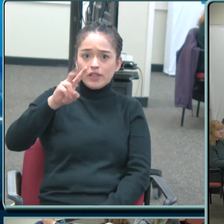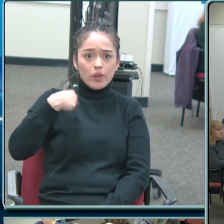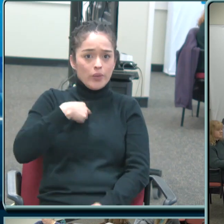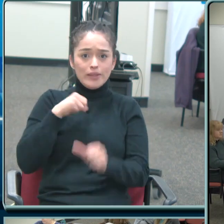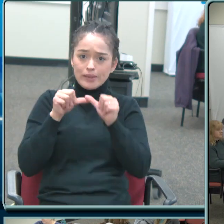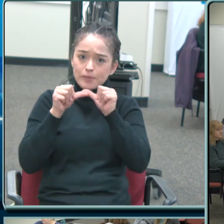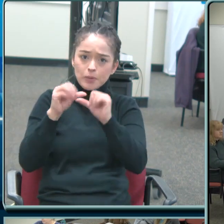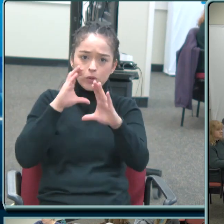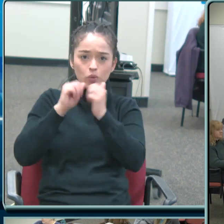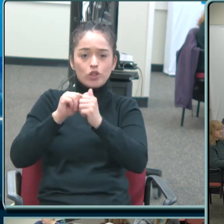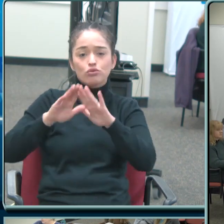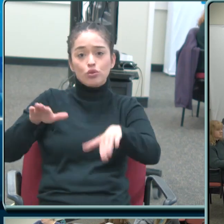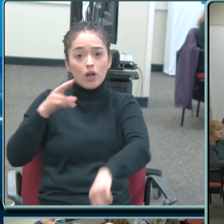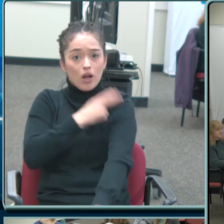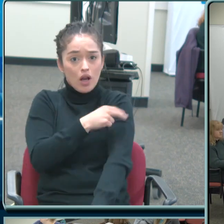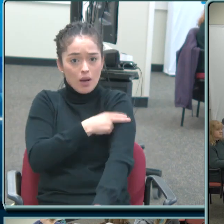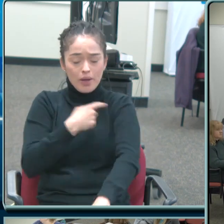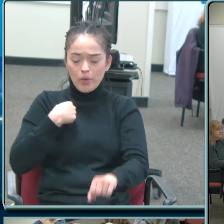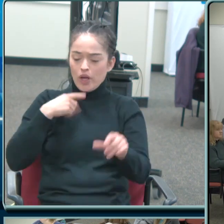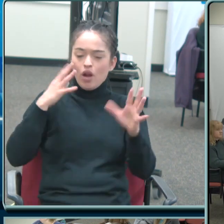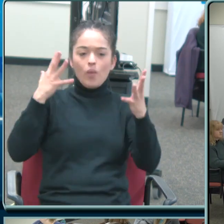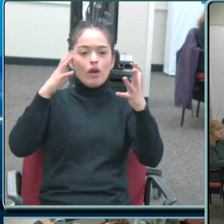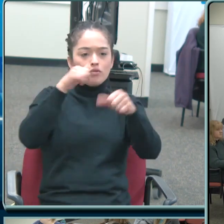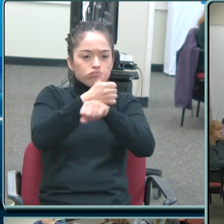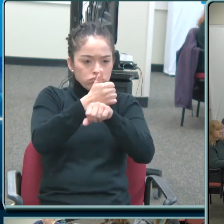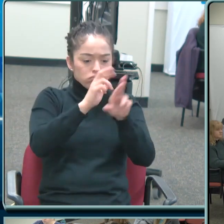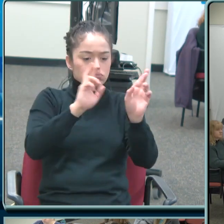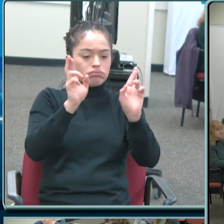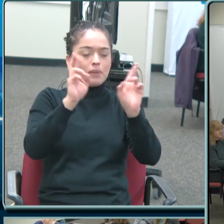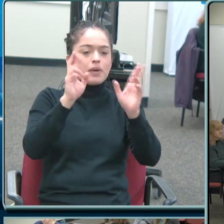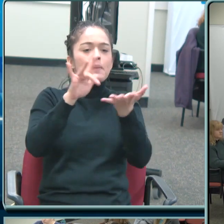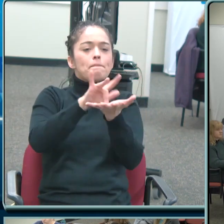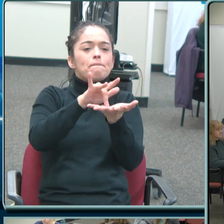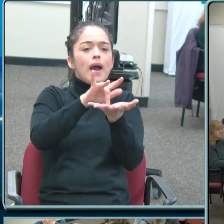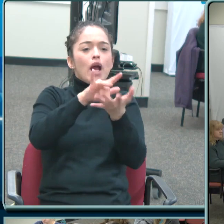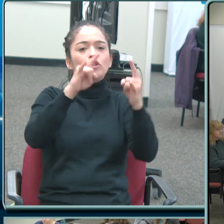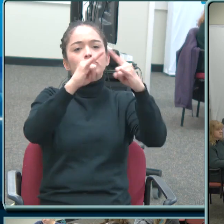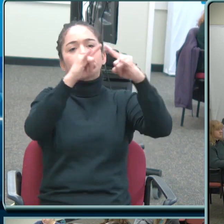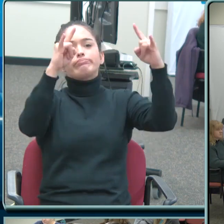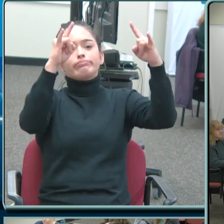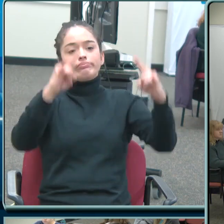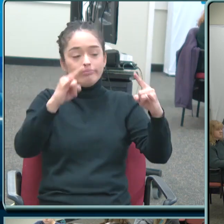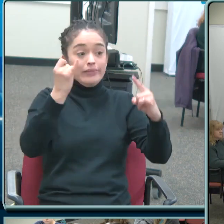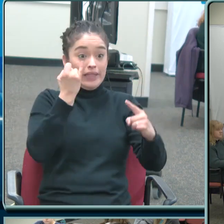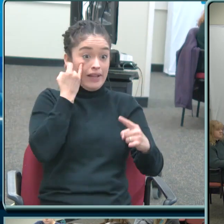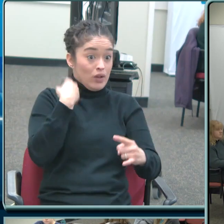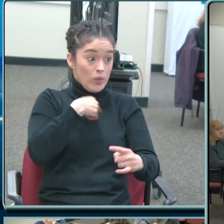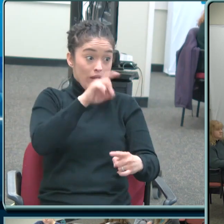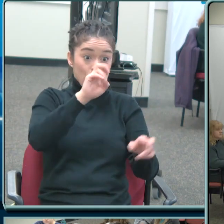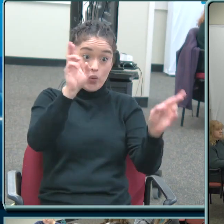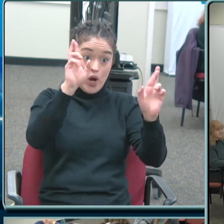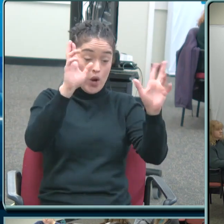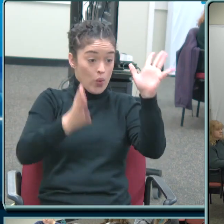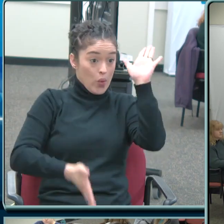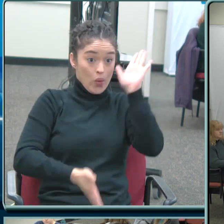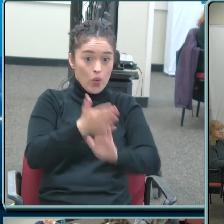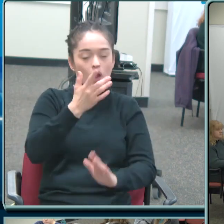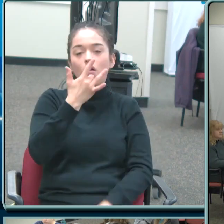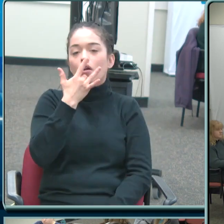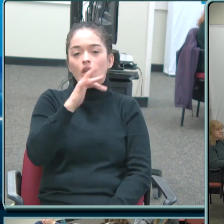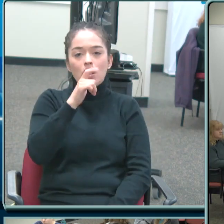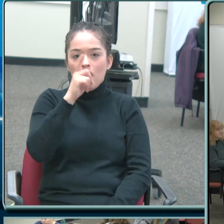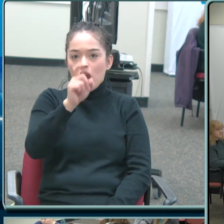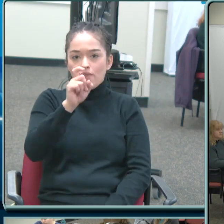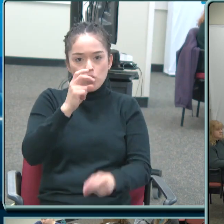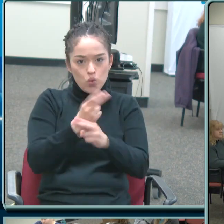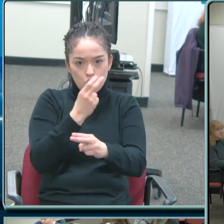children's hospital. We did prepare a medical surge tent in the event that it needed to be quickly deployed. Luckily, they didn't need to